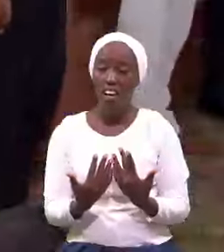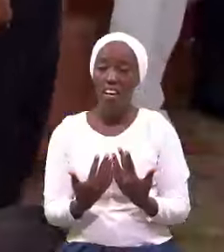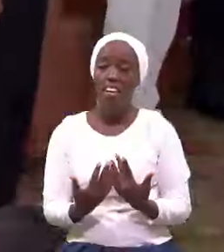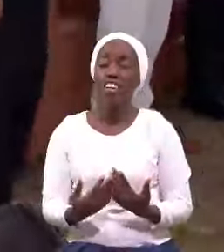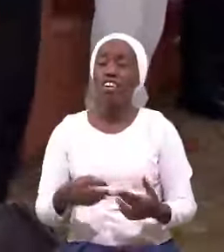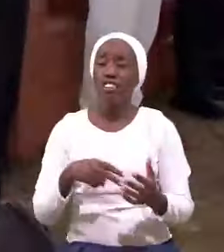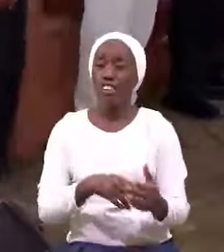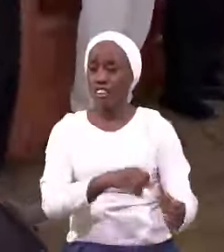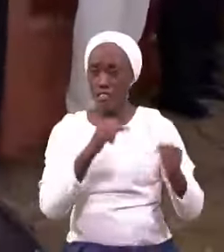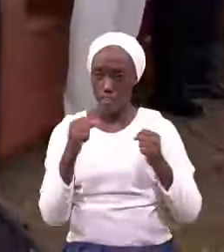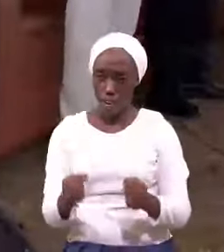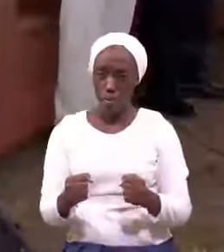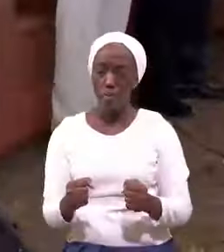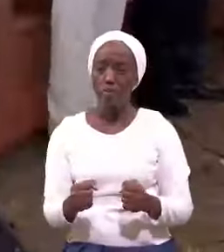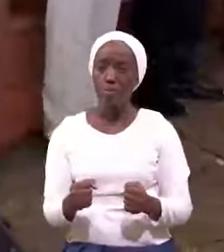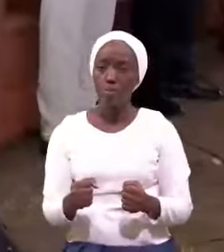fervency,